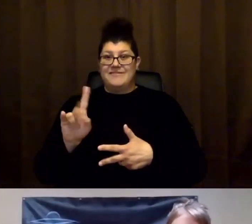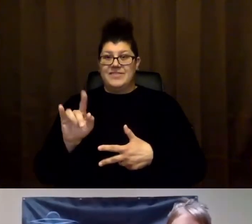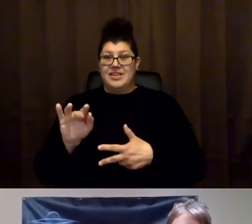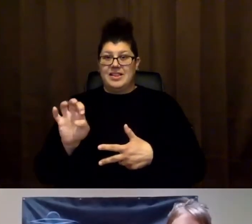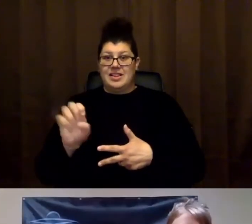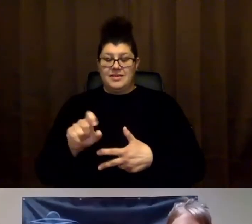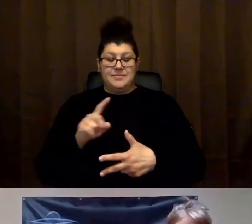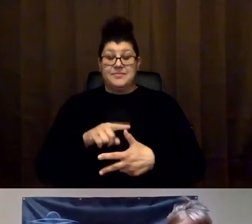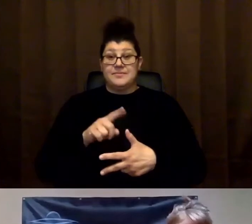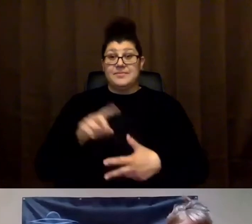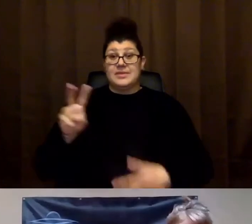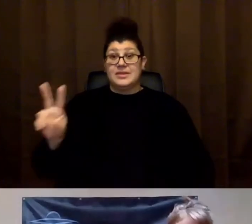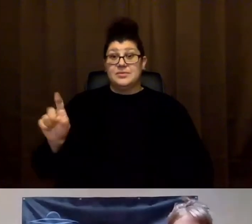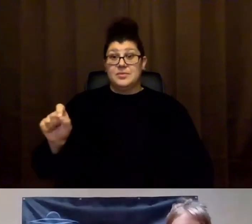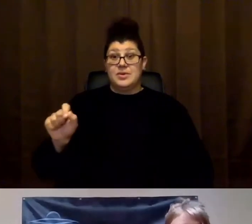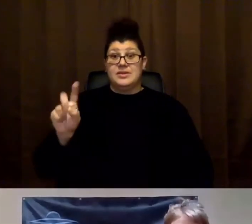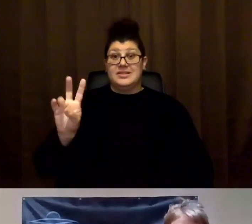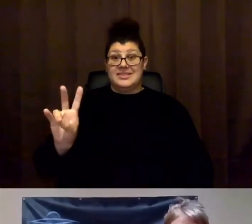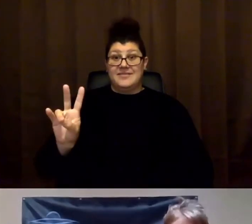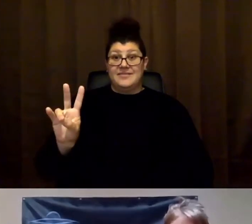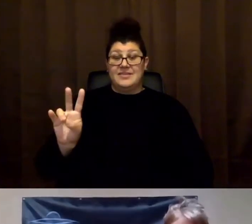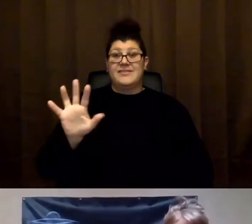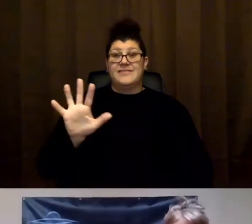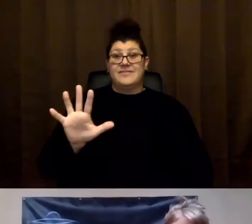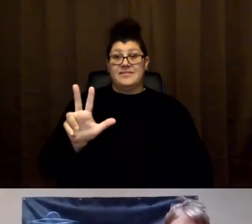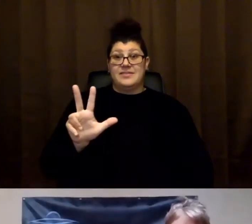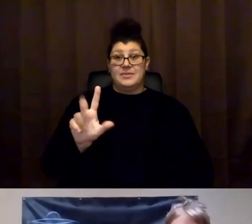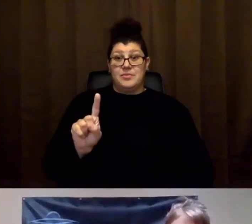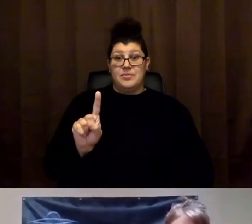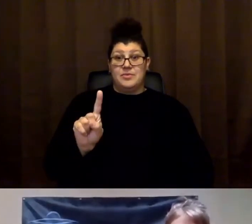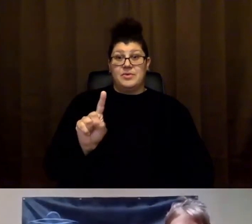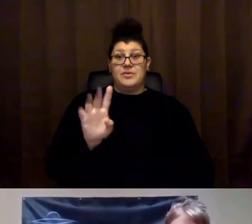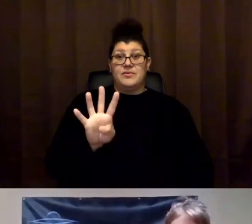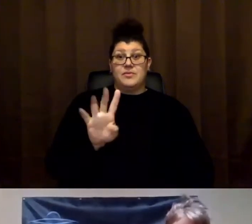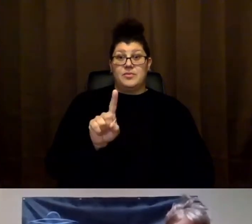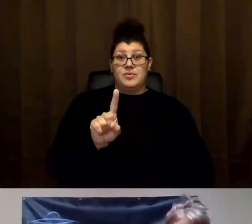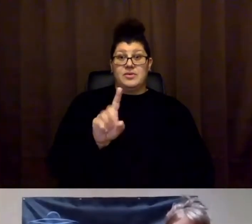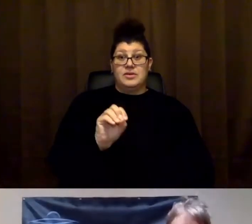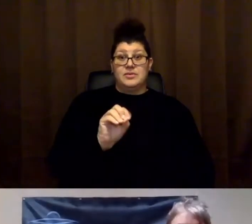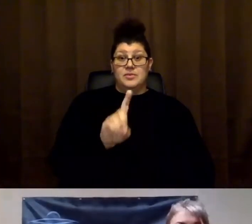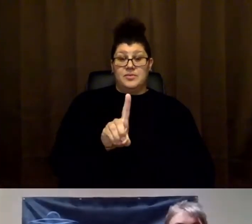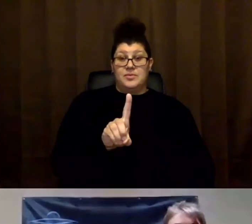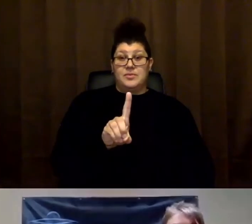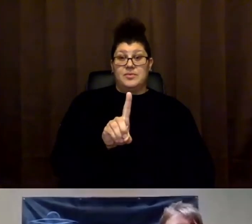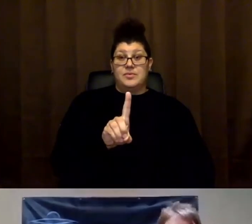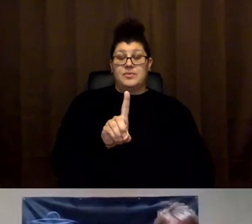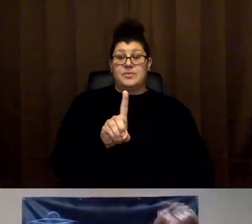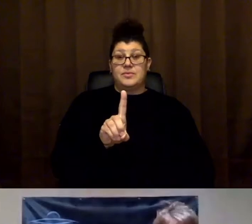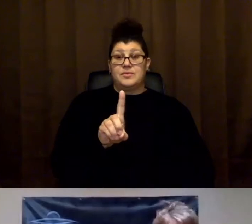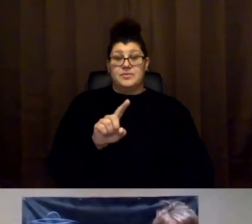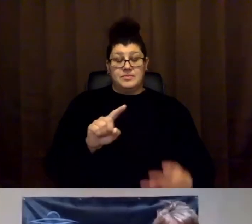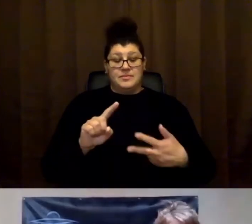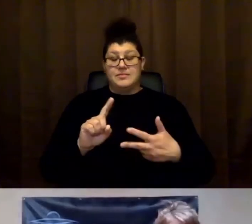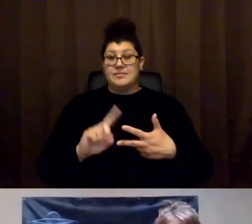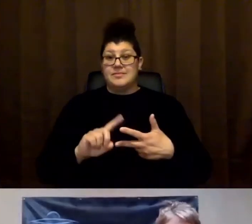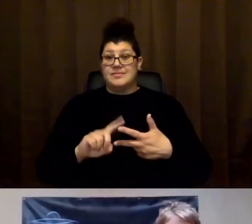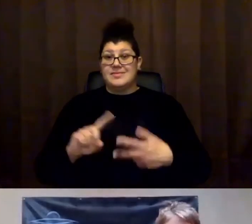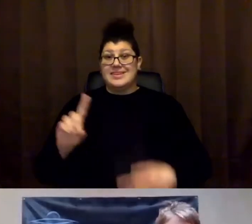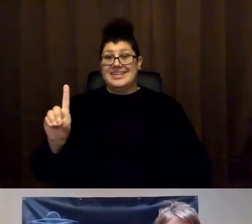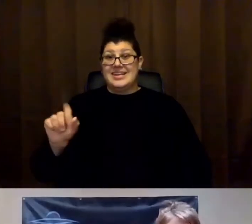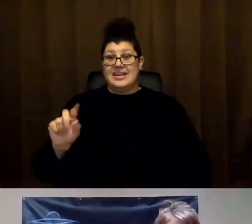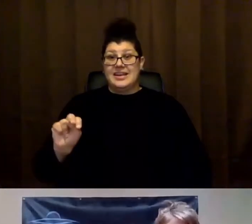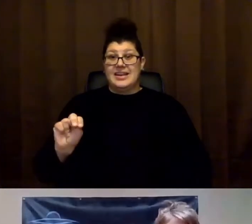number is 217-531-4101. And our Danville office number is